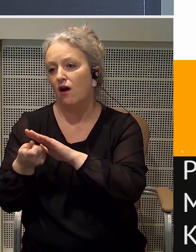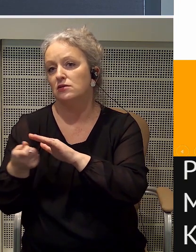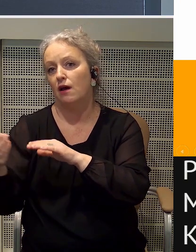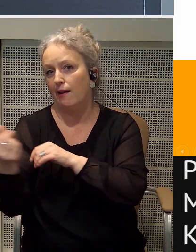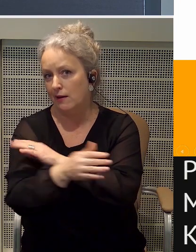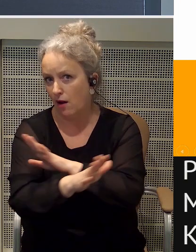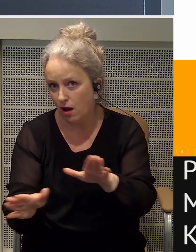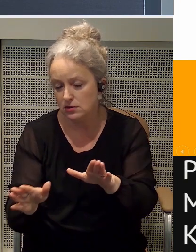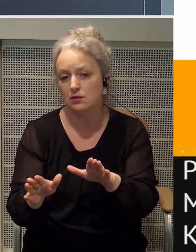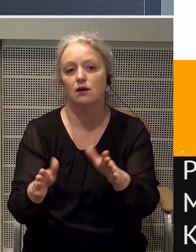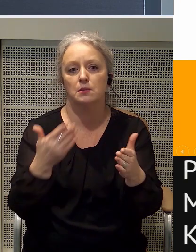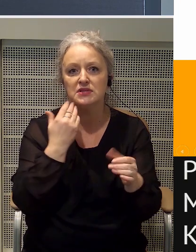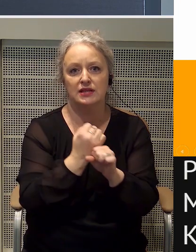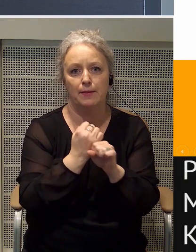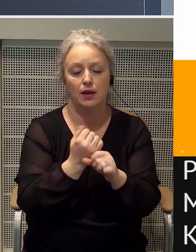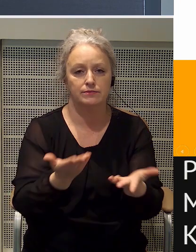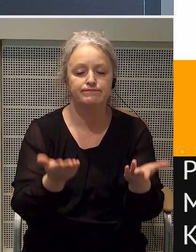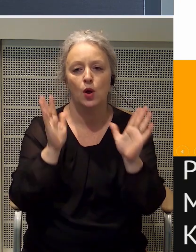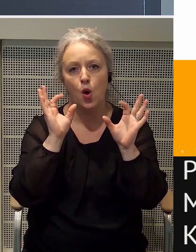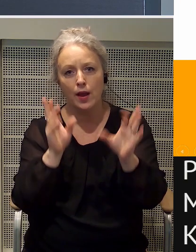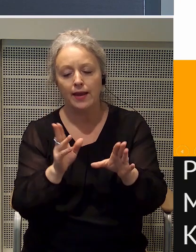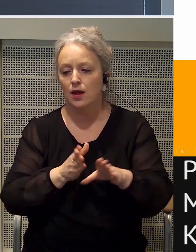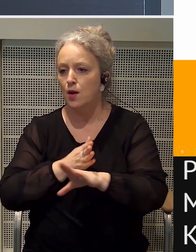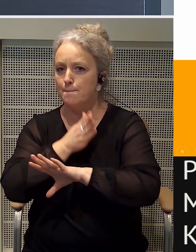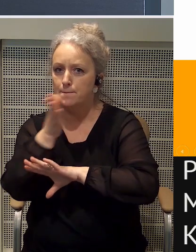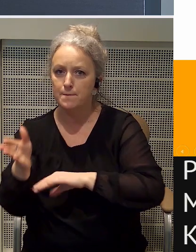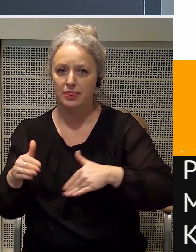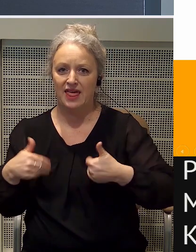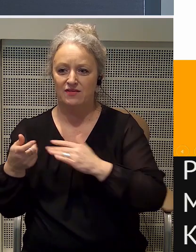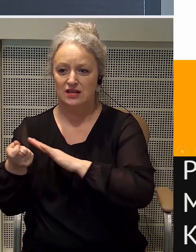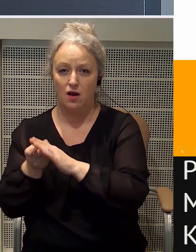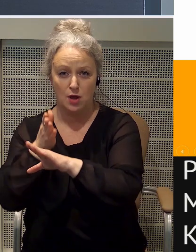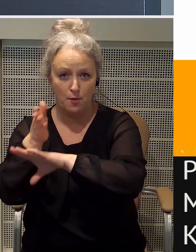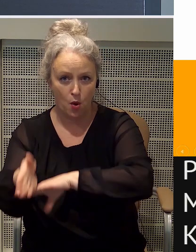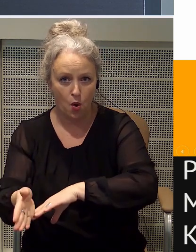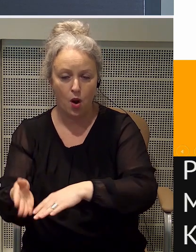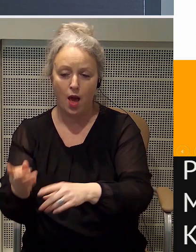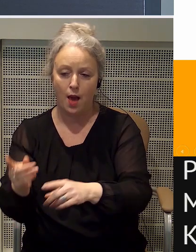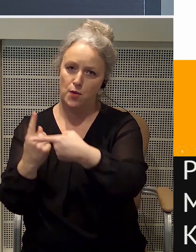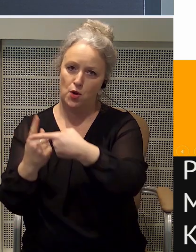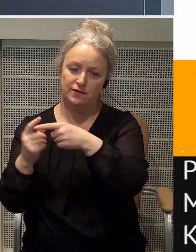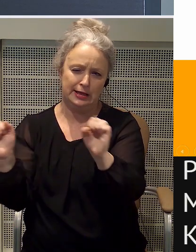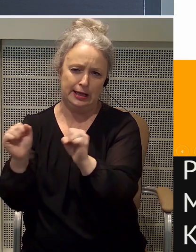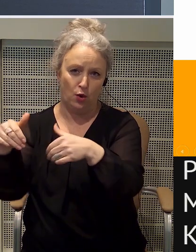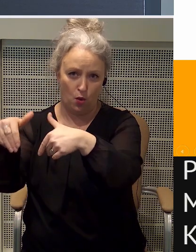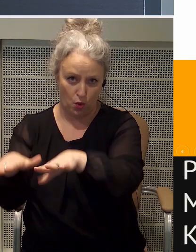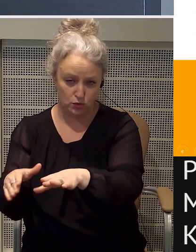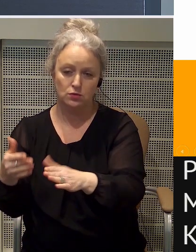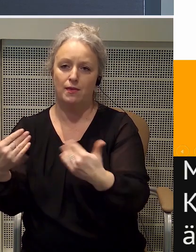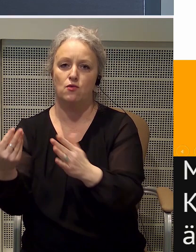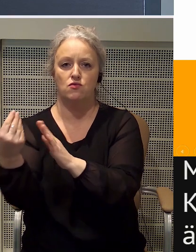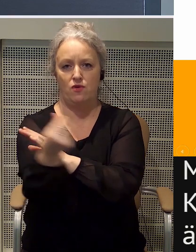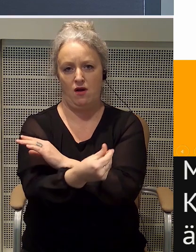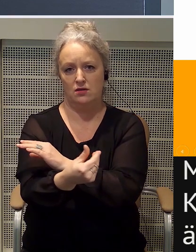than other treatments, and we turned to the health insurance fund for help, and they made the decision very